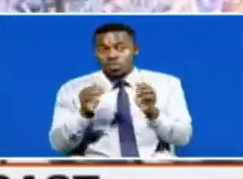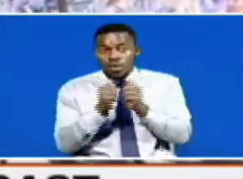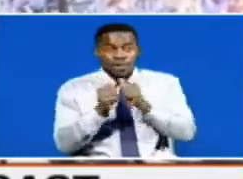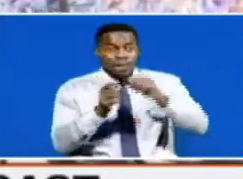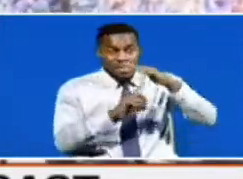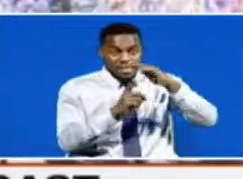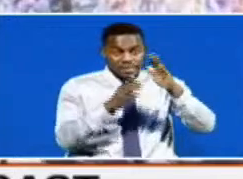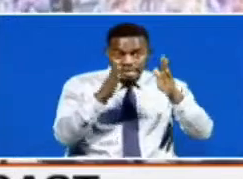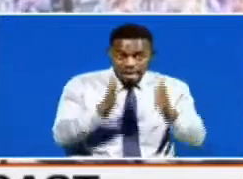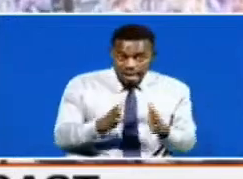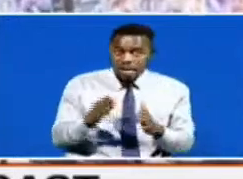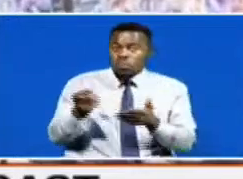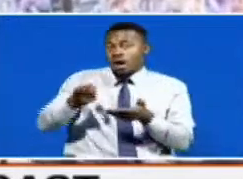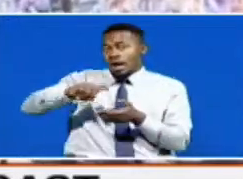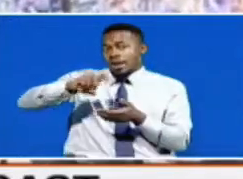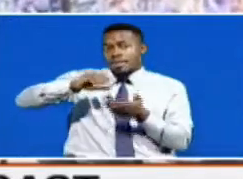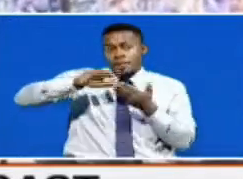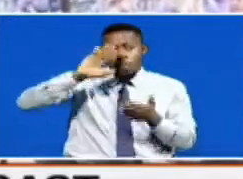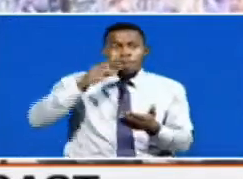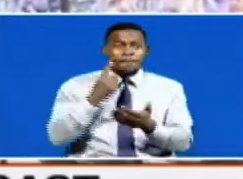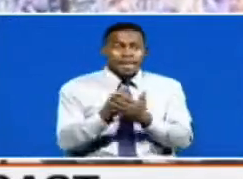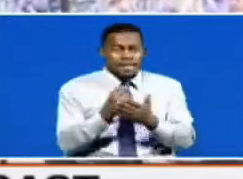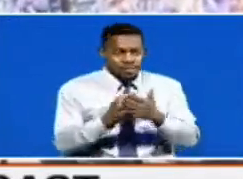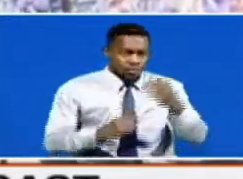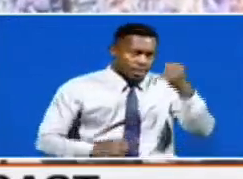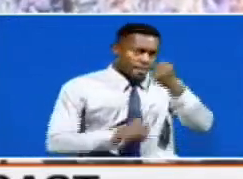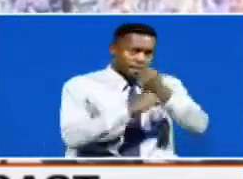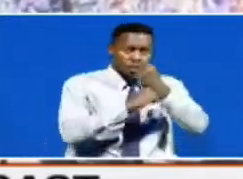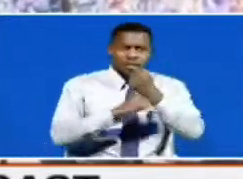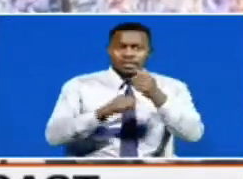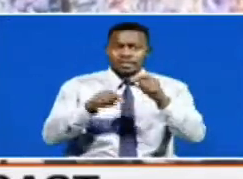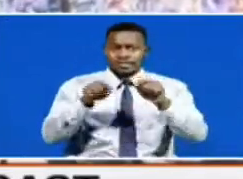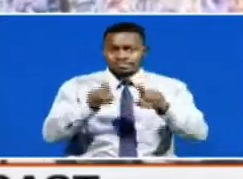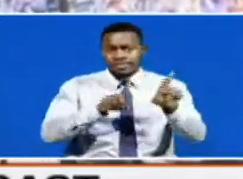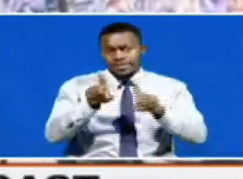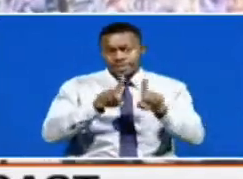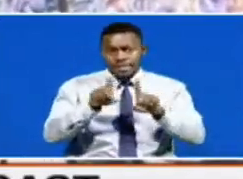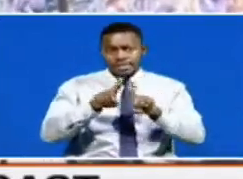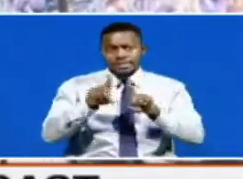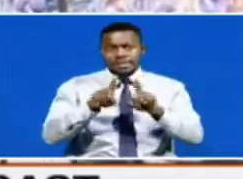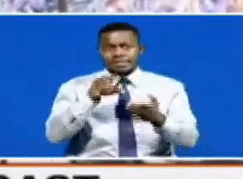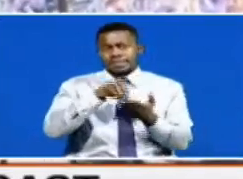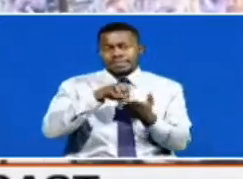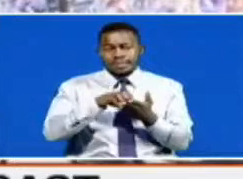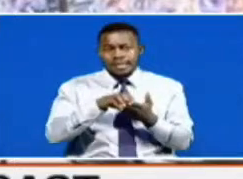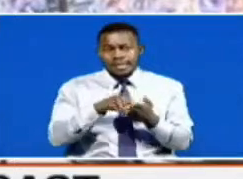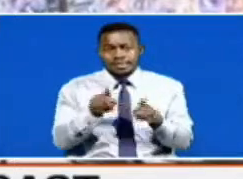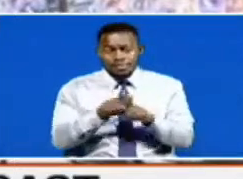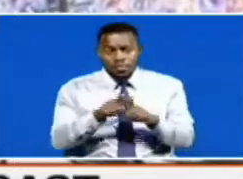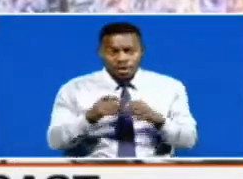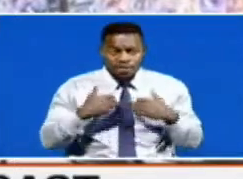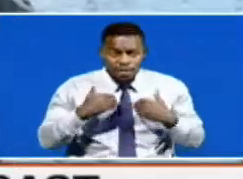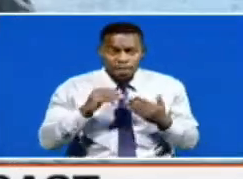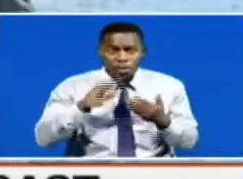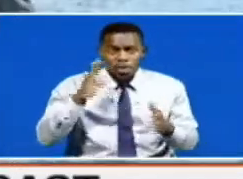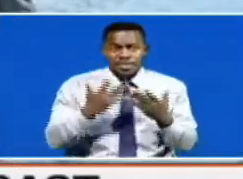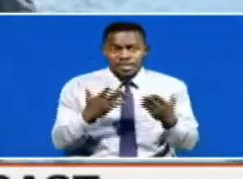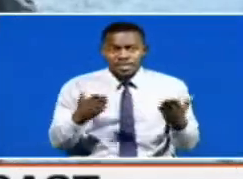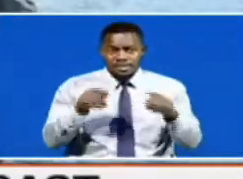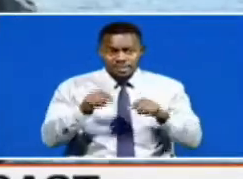ili tuweze kutengeneza mahali ambapo utalii na conferencing na kila kitu inaweza kupatikana ndani ya Kwale kwa